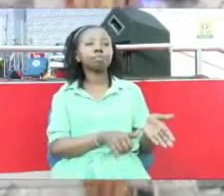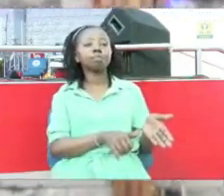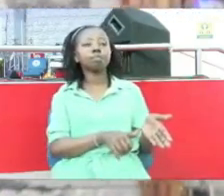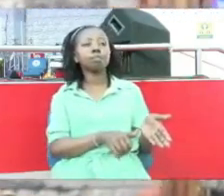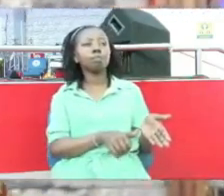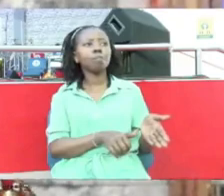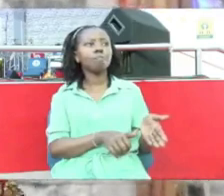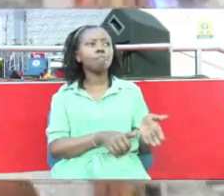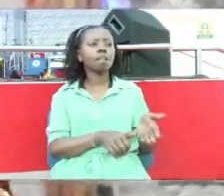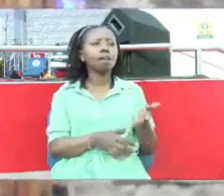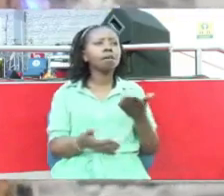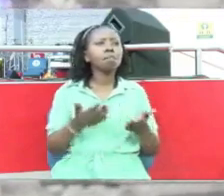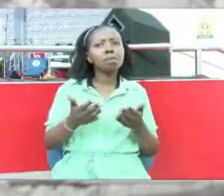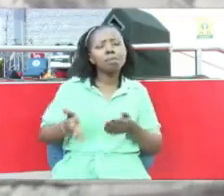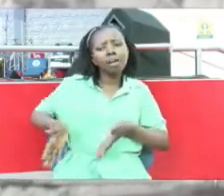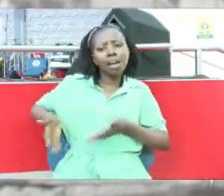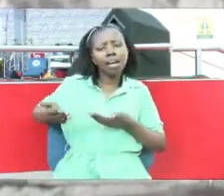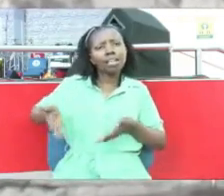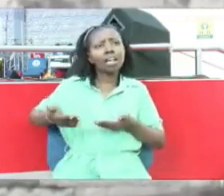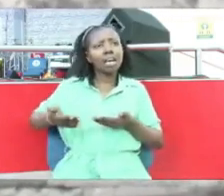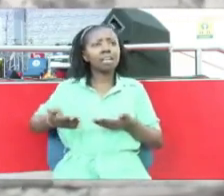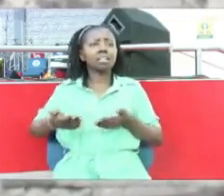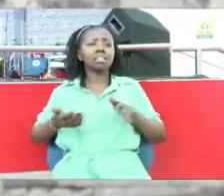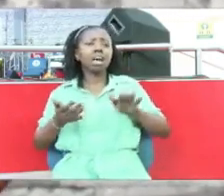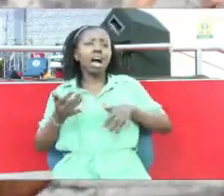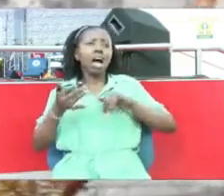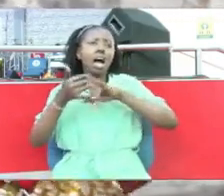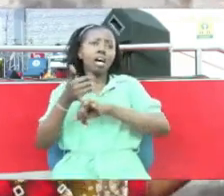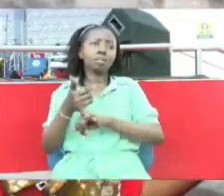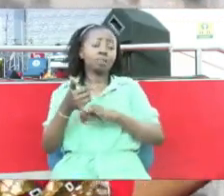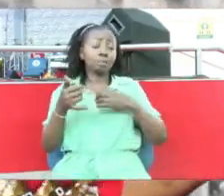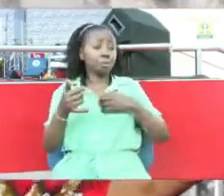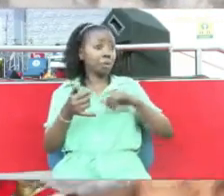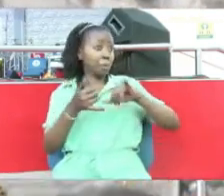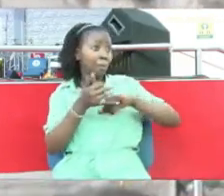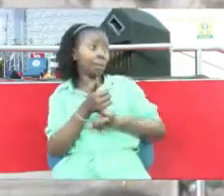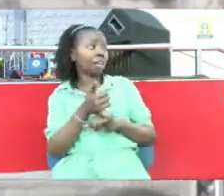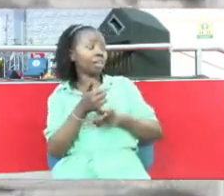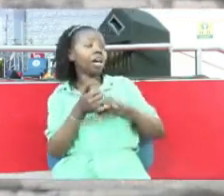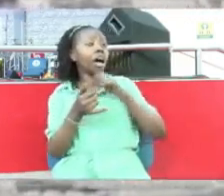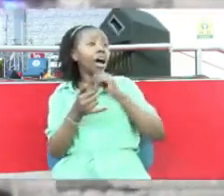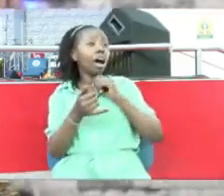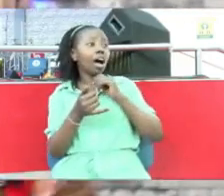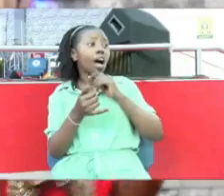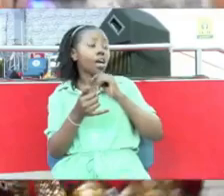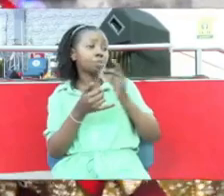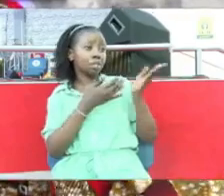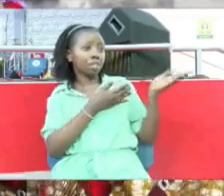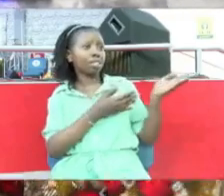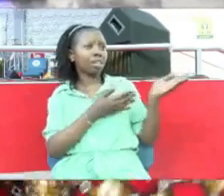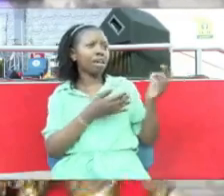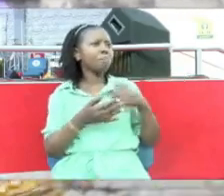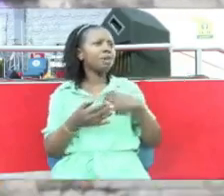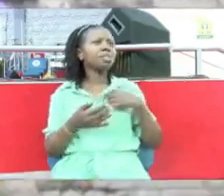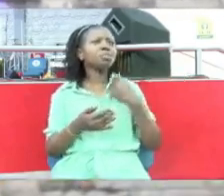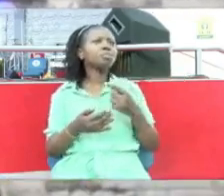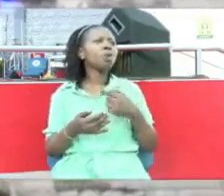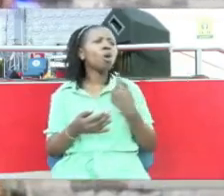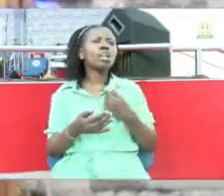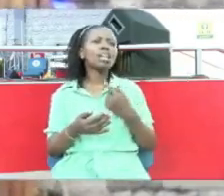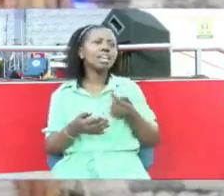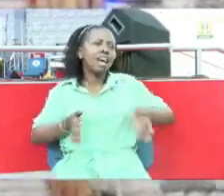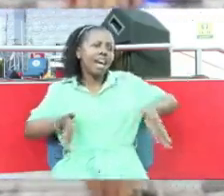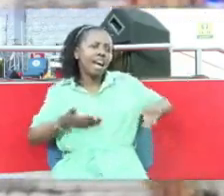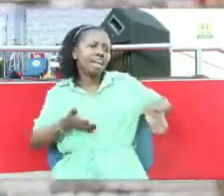I might encourage him, and I told you that I'm married to Reverend Kaunda, but you know what, I can only encourage him. If he feels